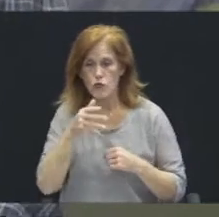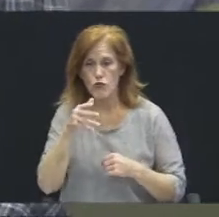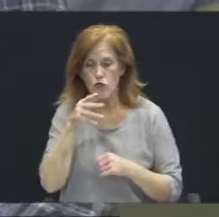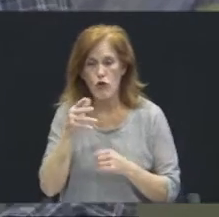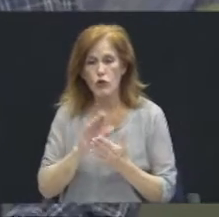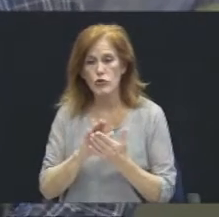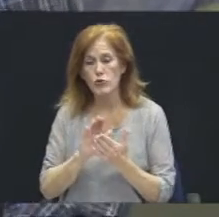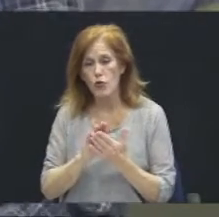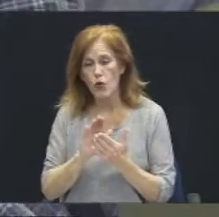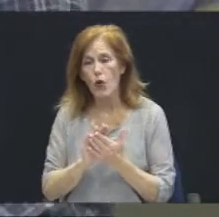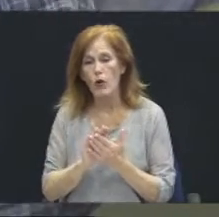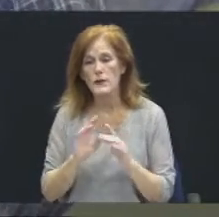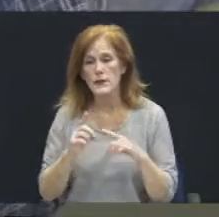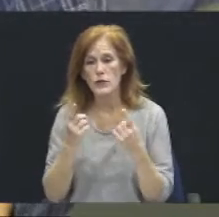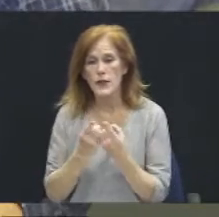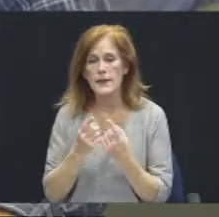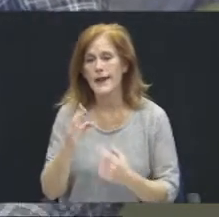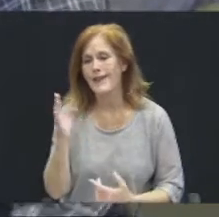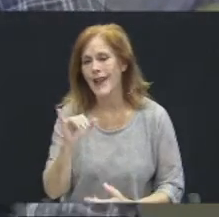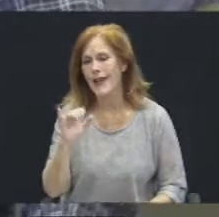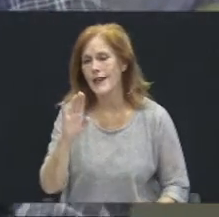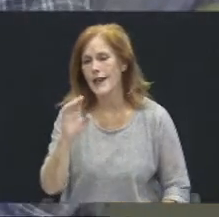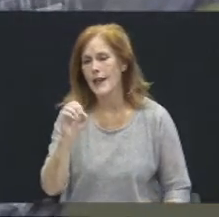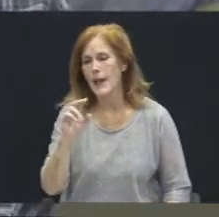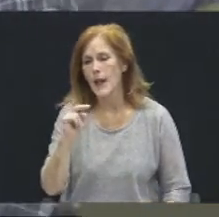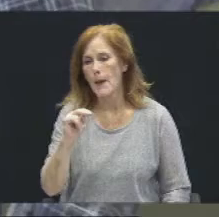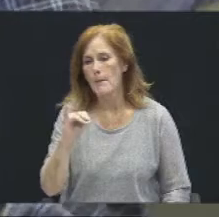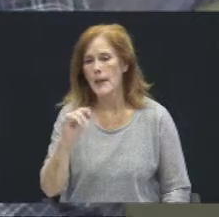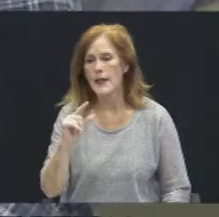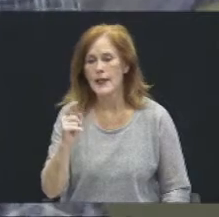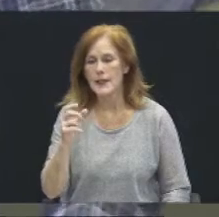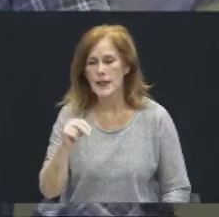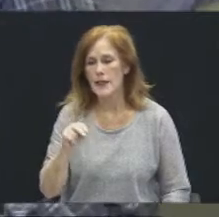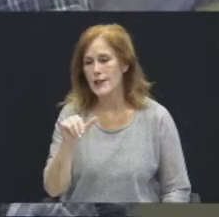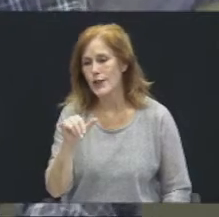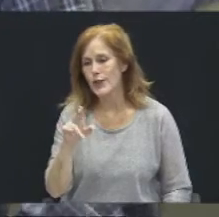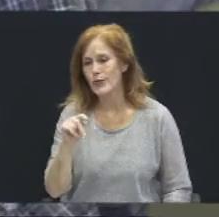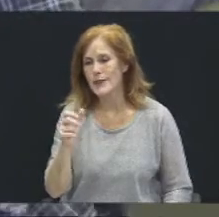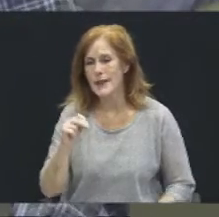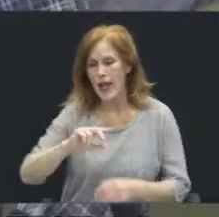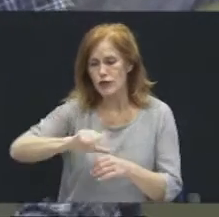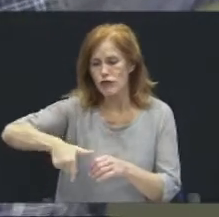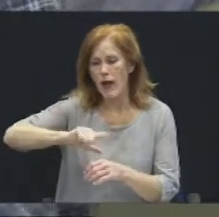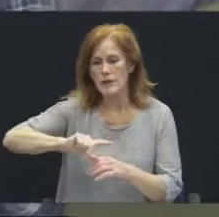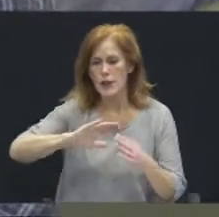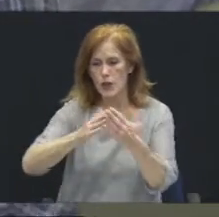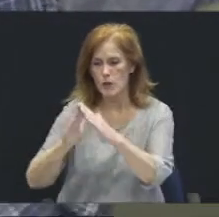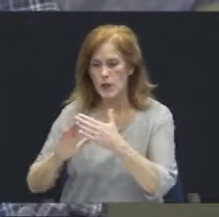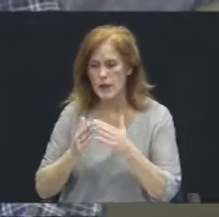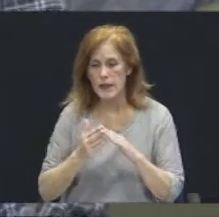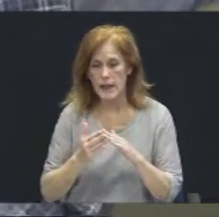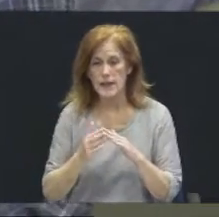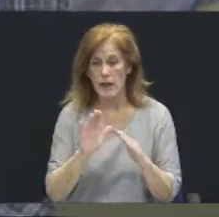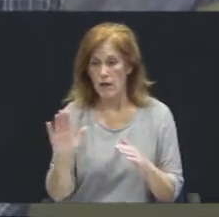like Bennington and UTAN and those surrounding communities that would send